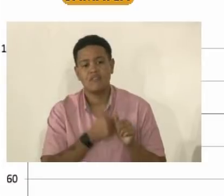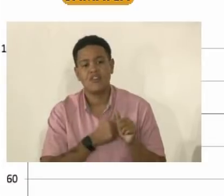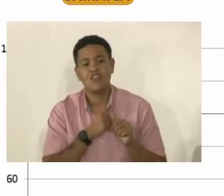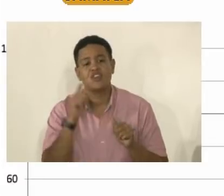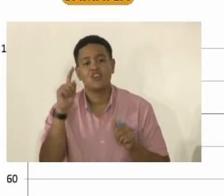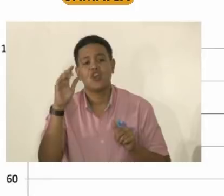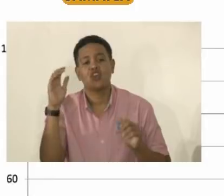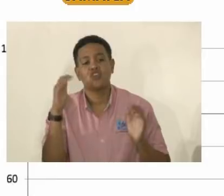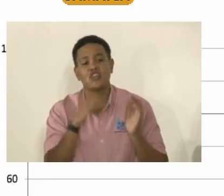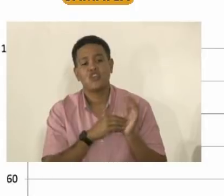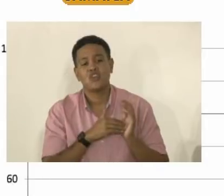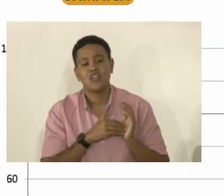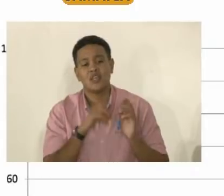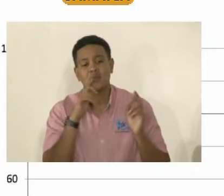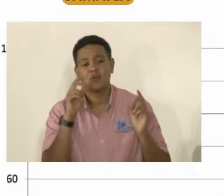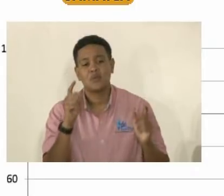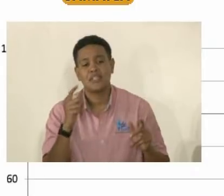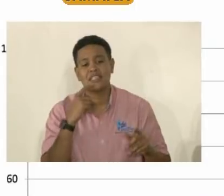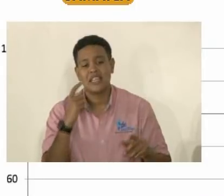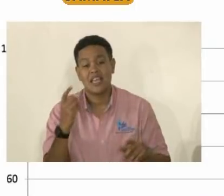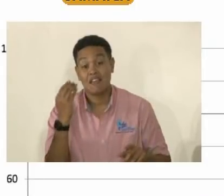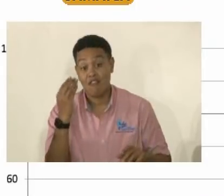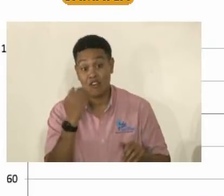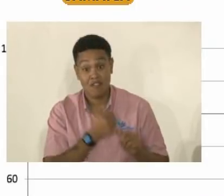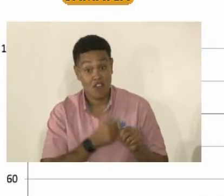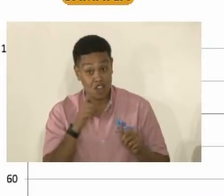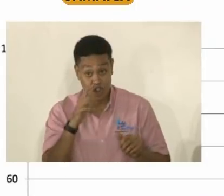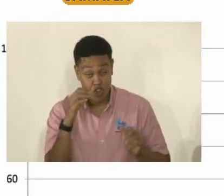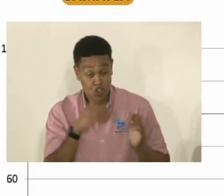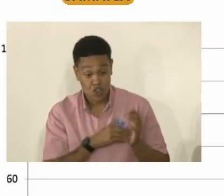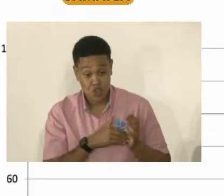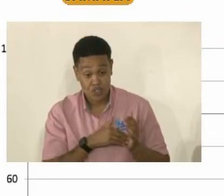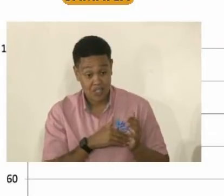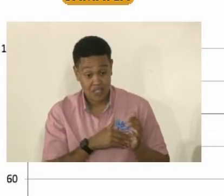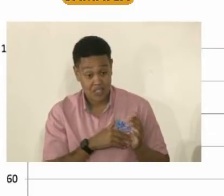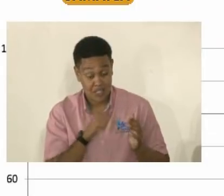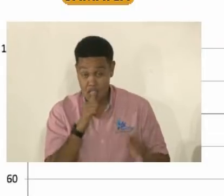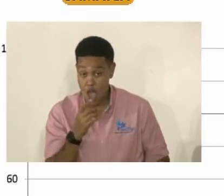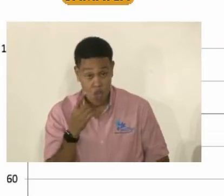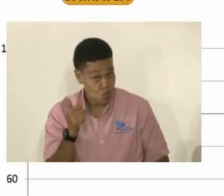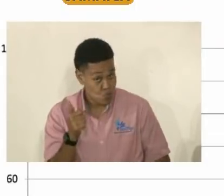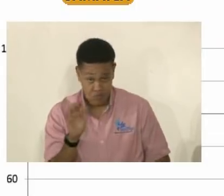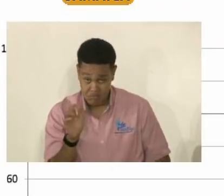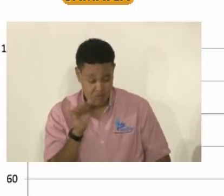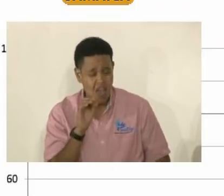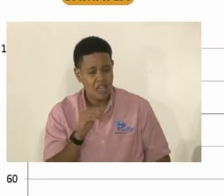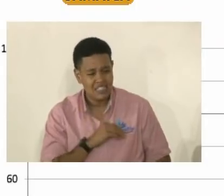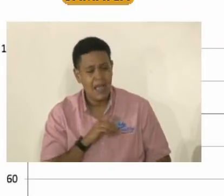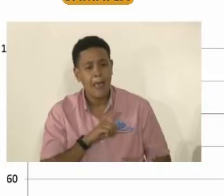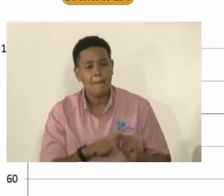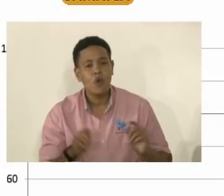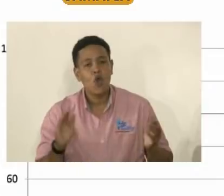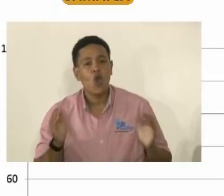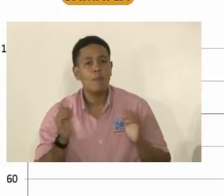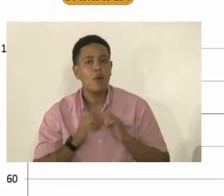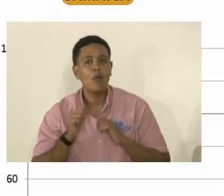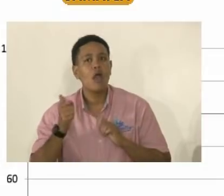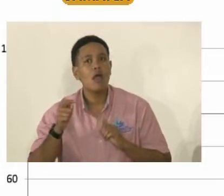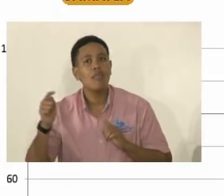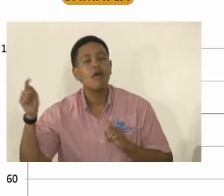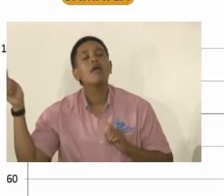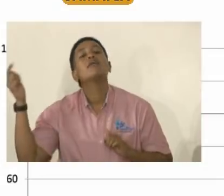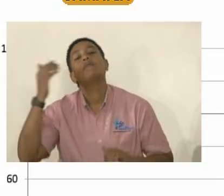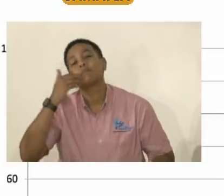100,000. And let me quickly say, not that 14 per 100,000 is acceptable, but relatively speaking to